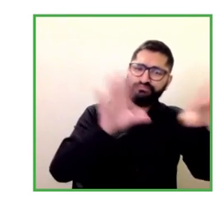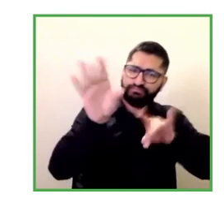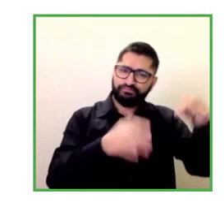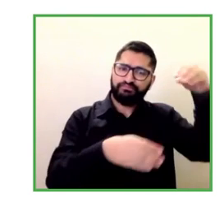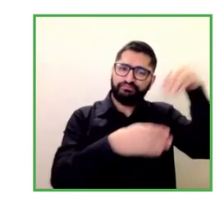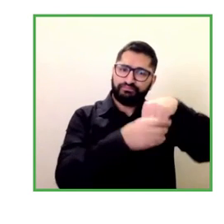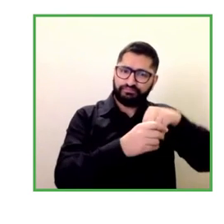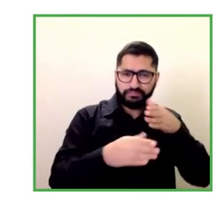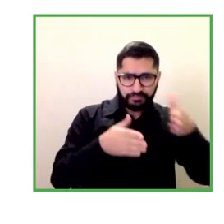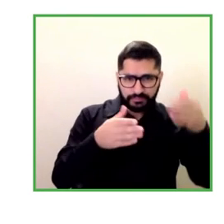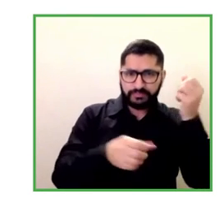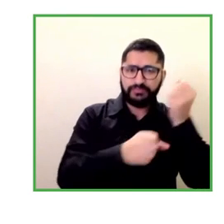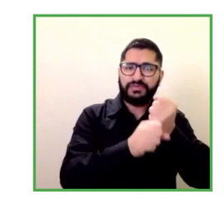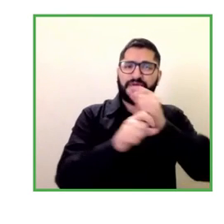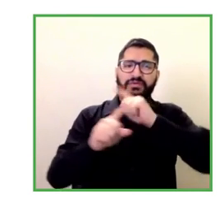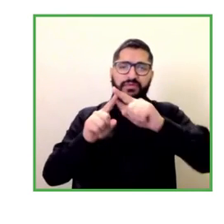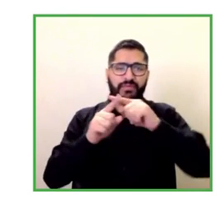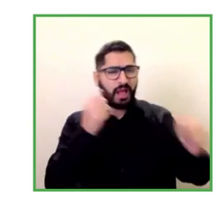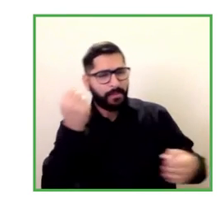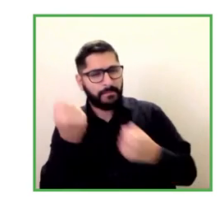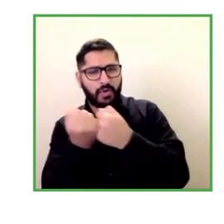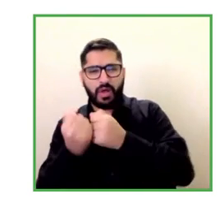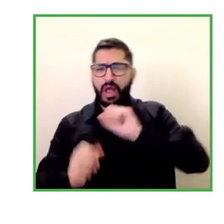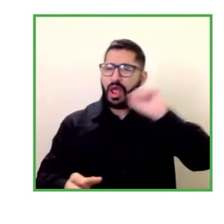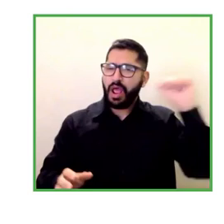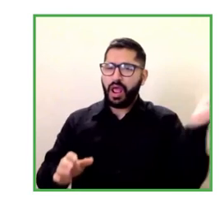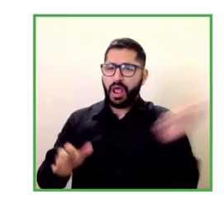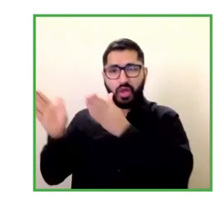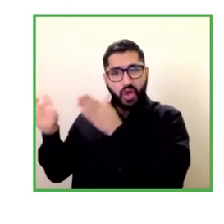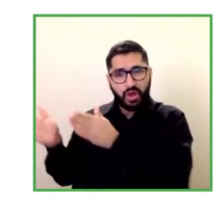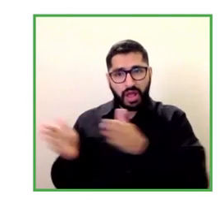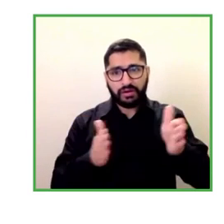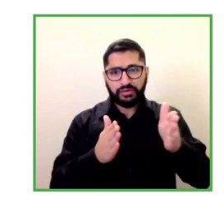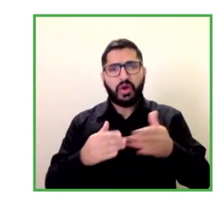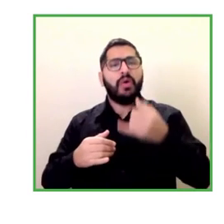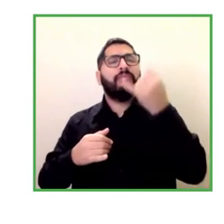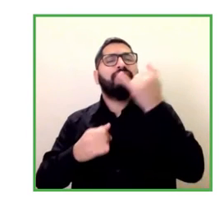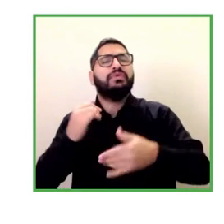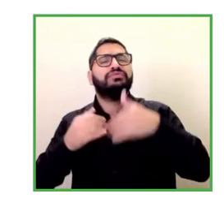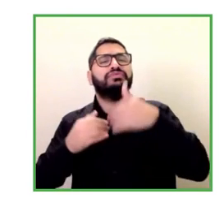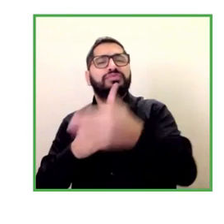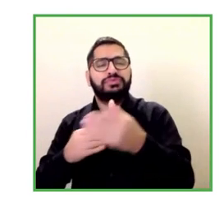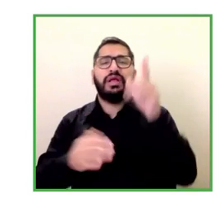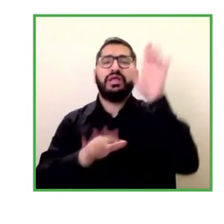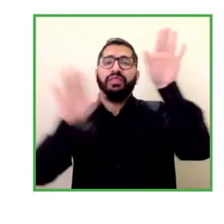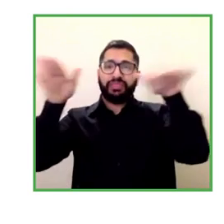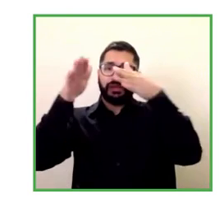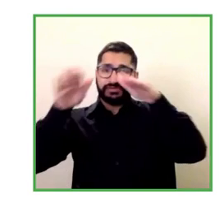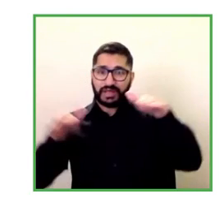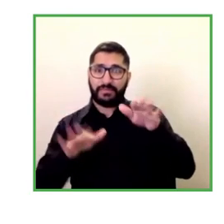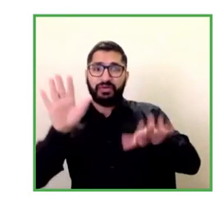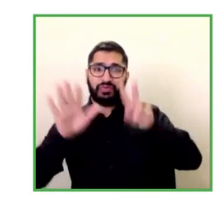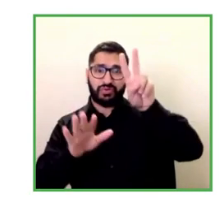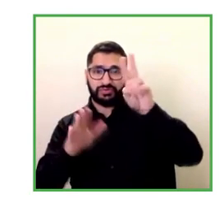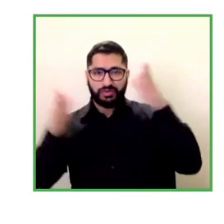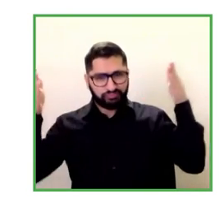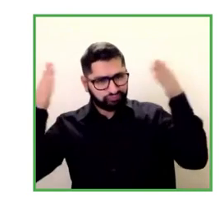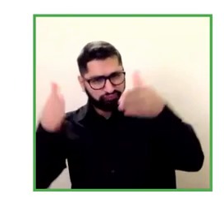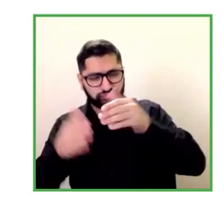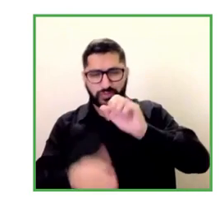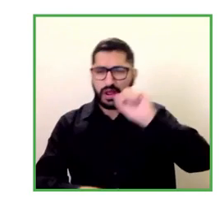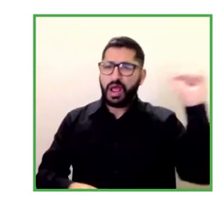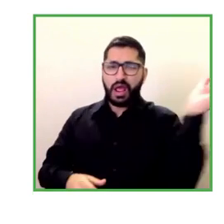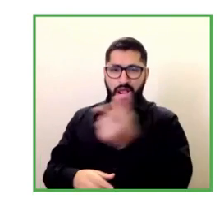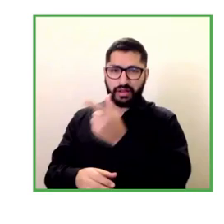that intends to accompany all of the organizations from their starting point, from that baseline and everything related to their process of